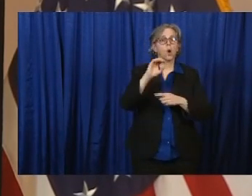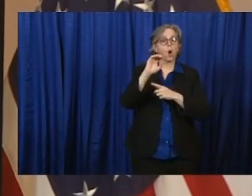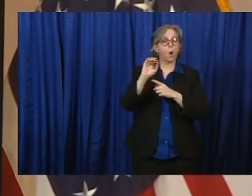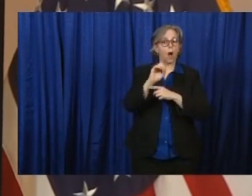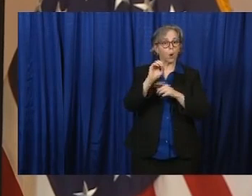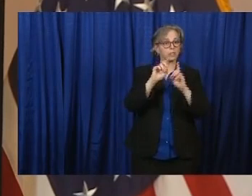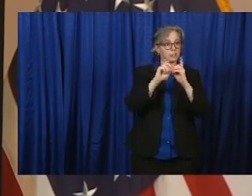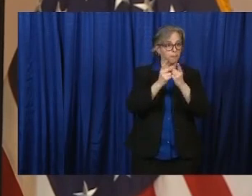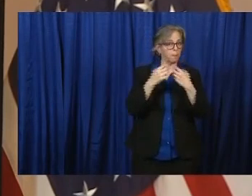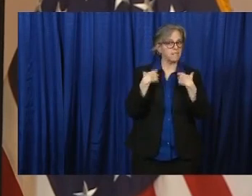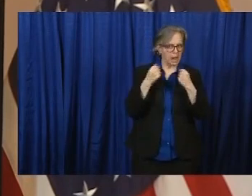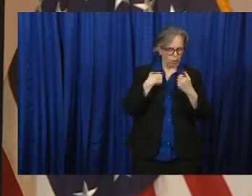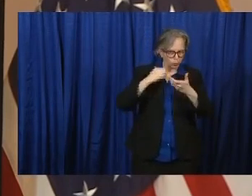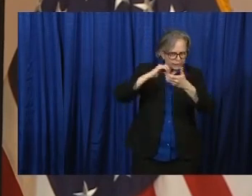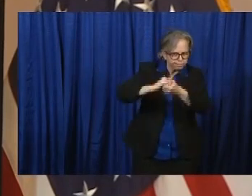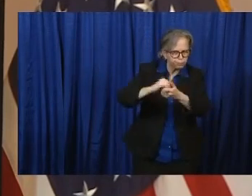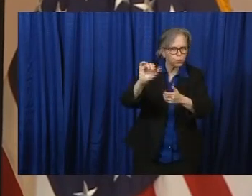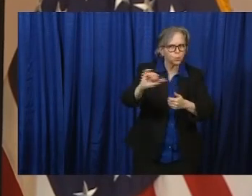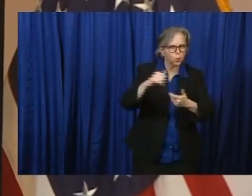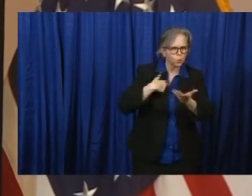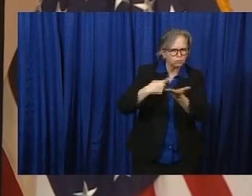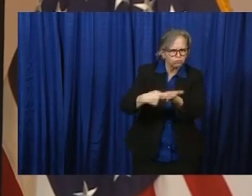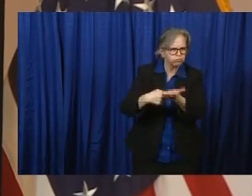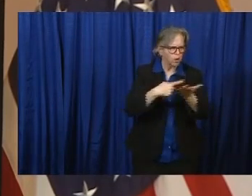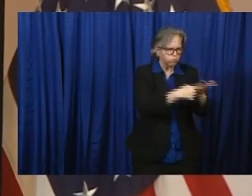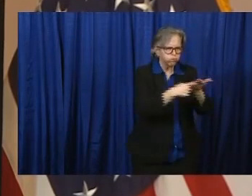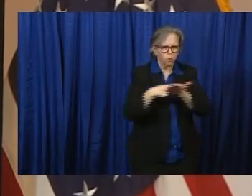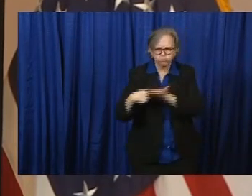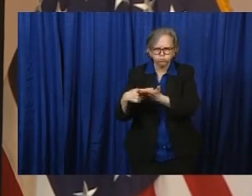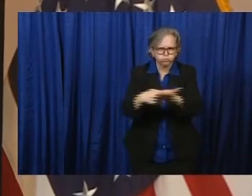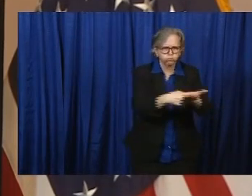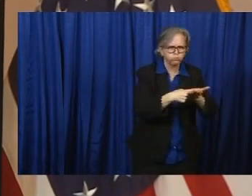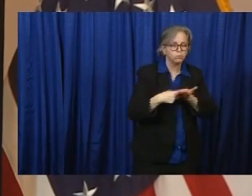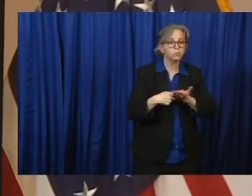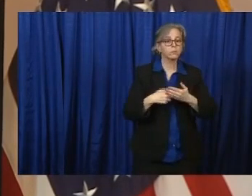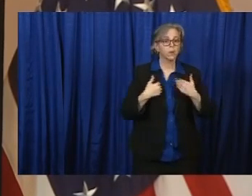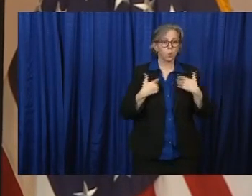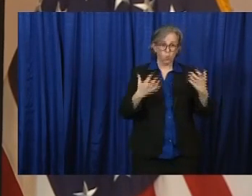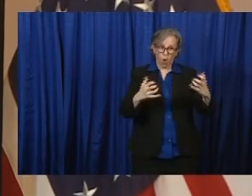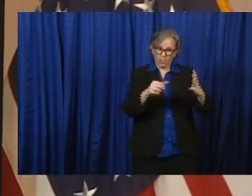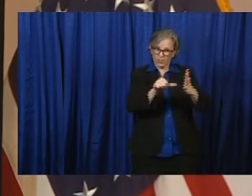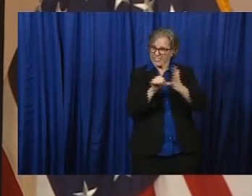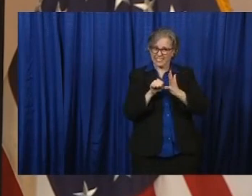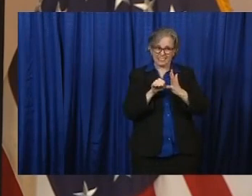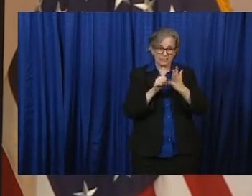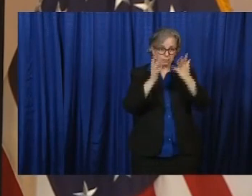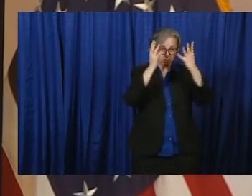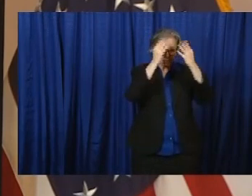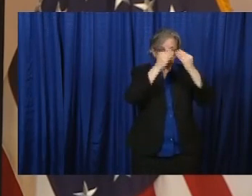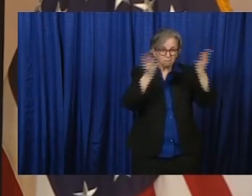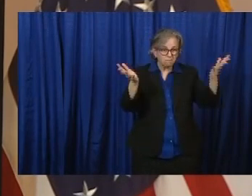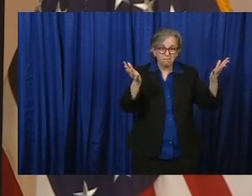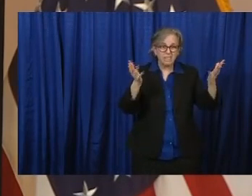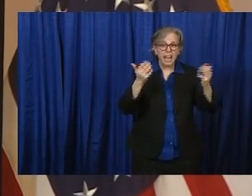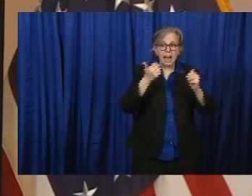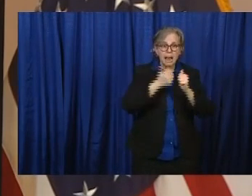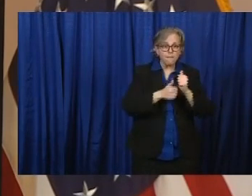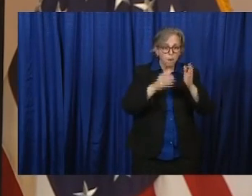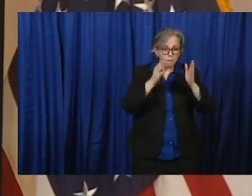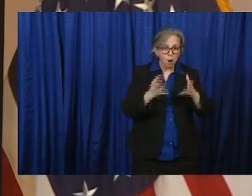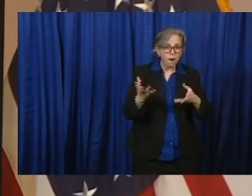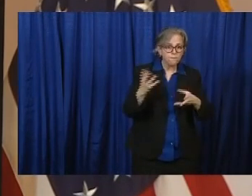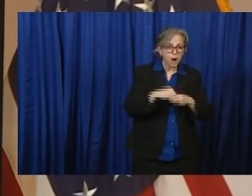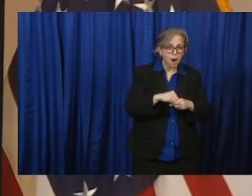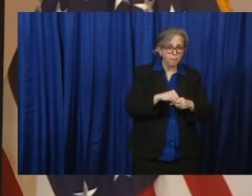So I need to emphasize one last time that every person is a participant in this. Your actions, your individual